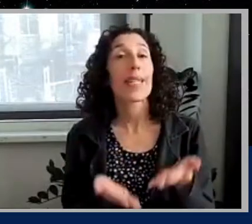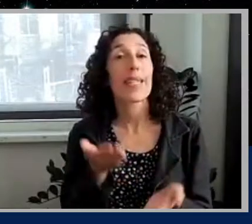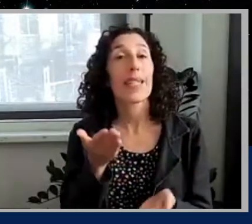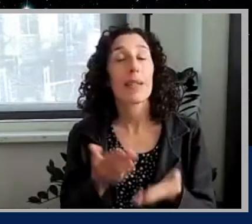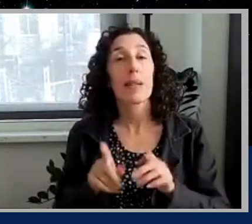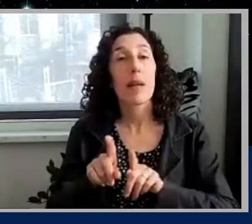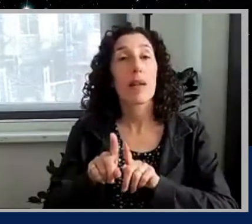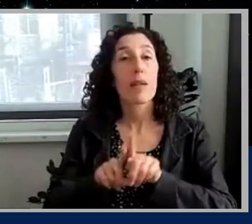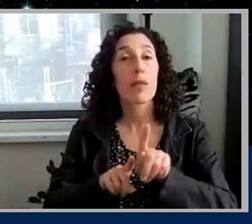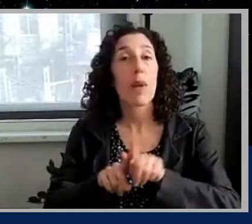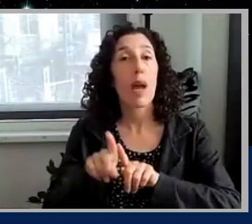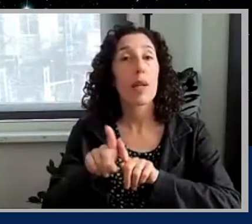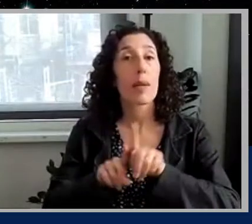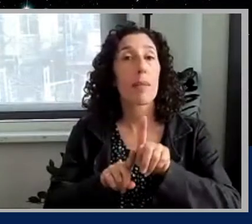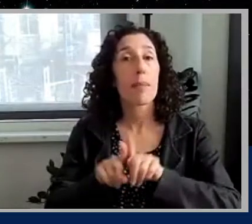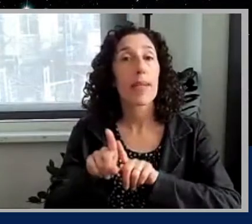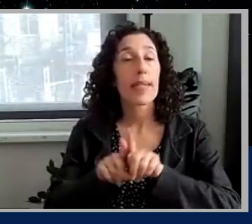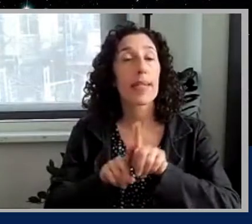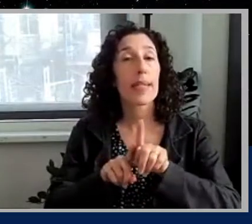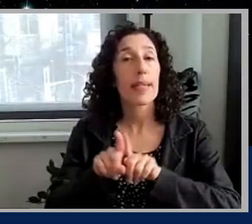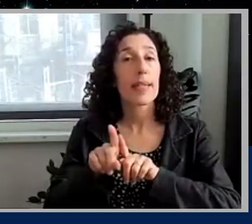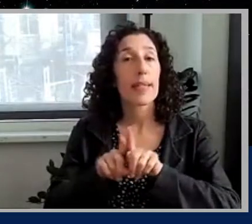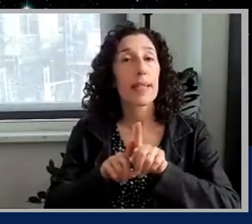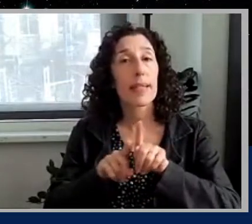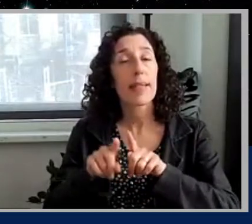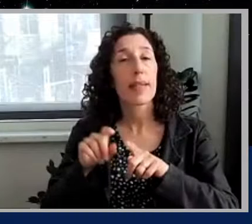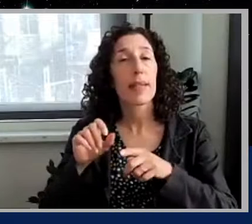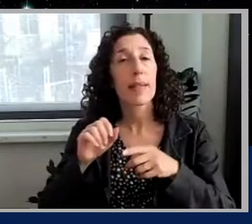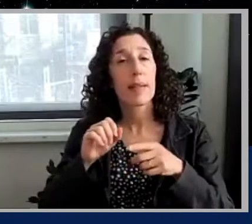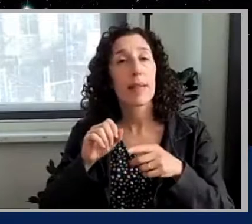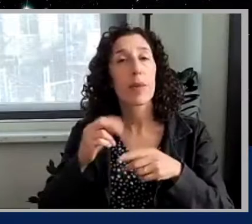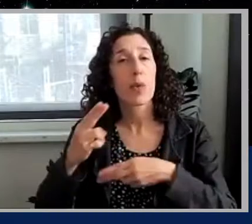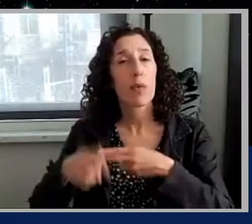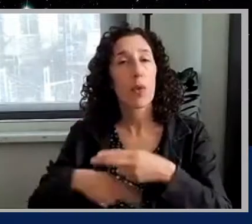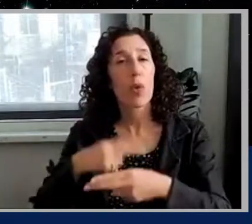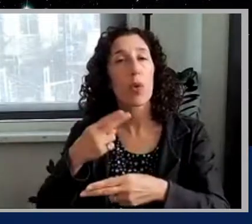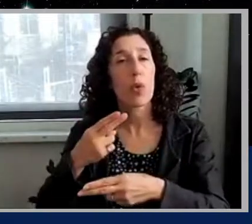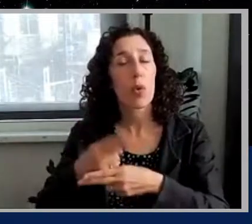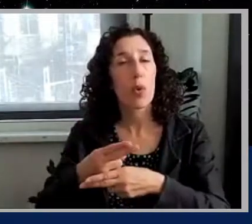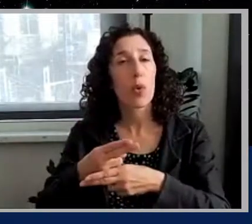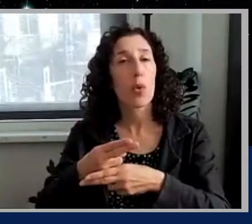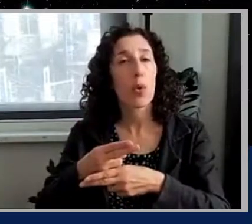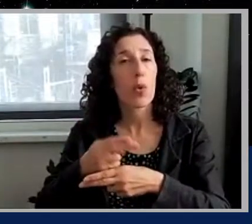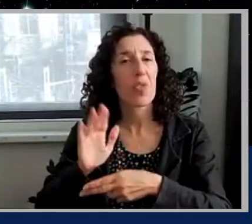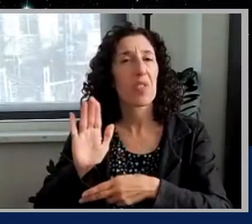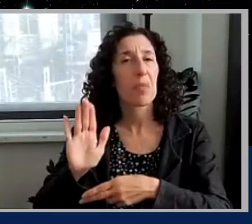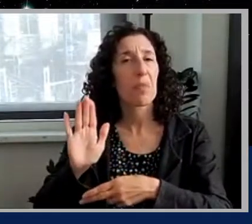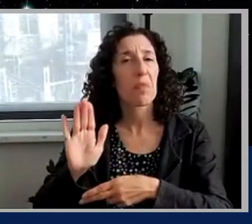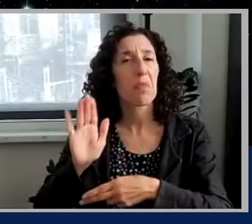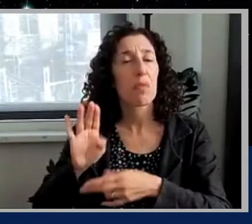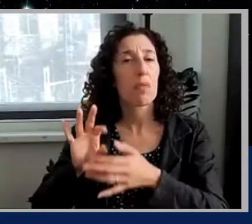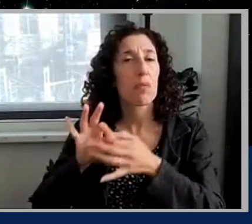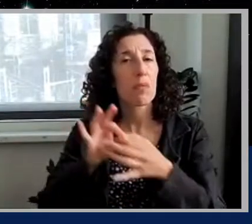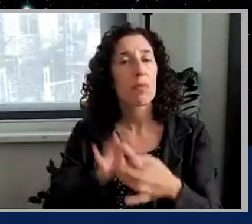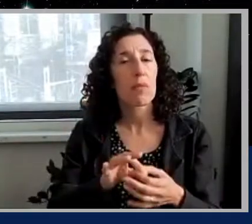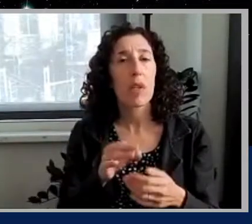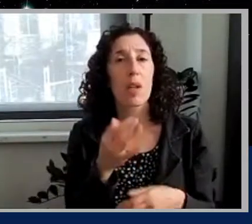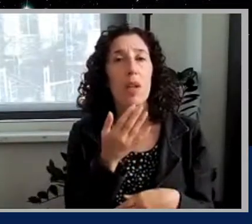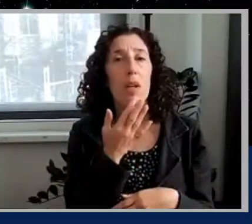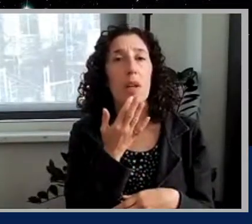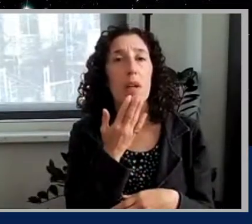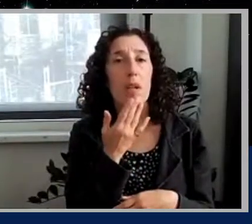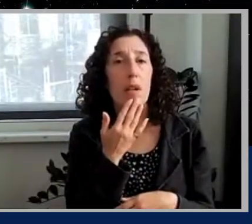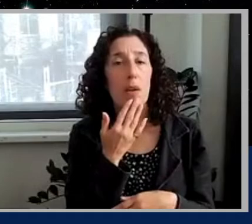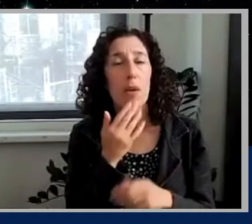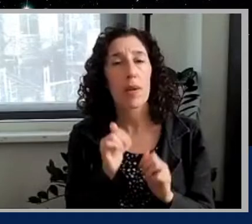an accessibility thing for the public to be able to understand our work. So a lot of times we're putting out those images or those really